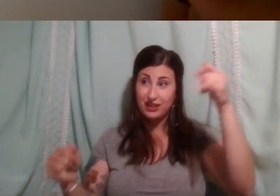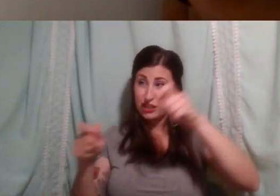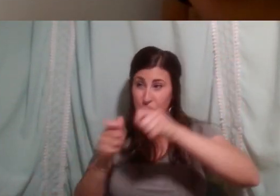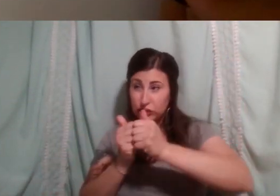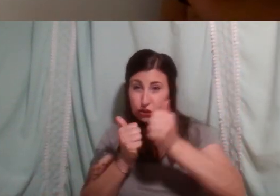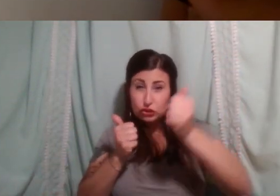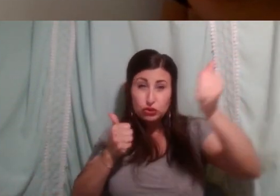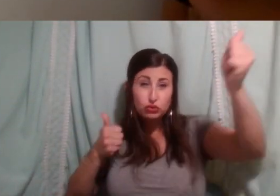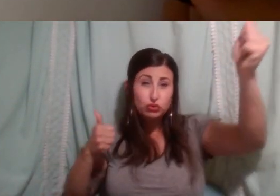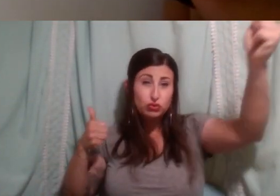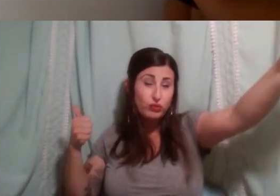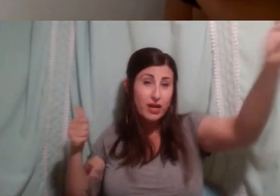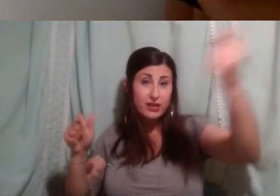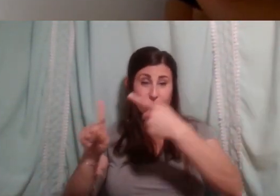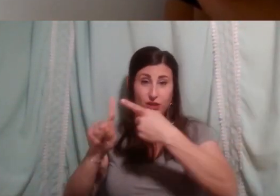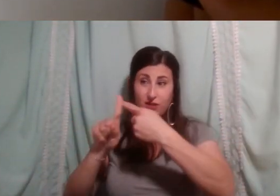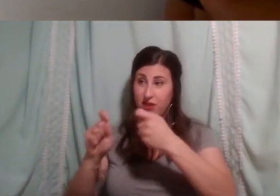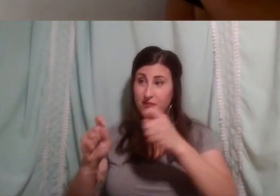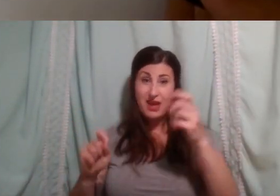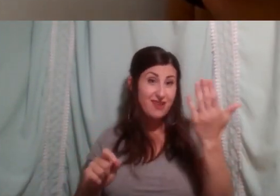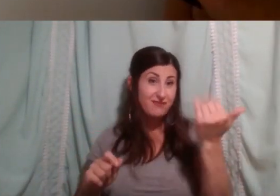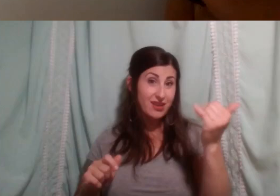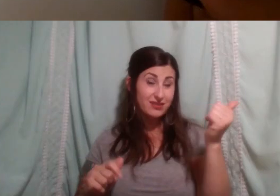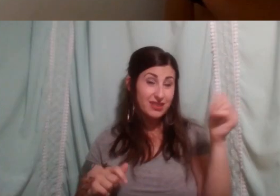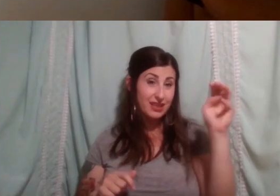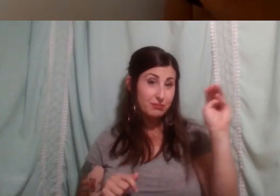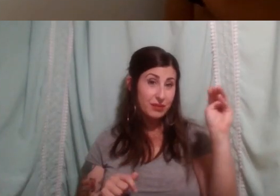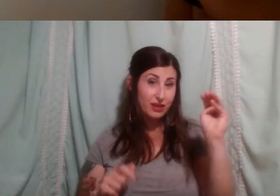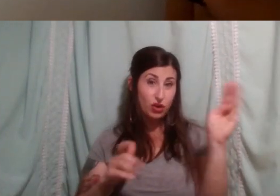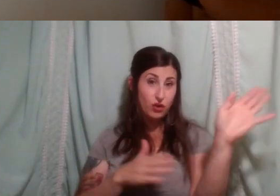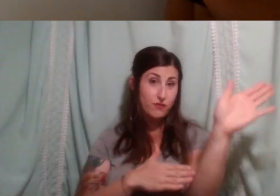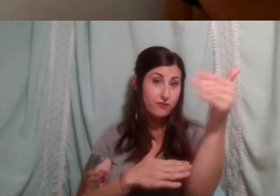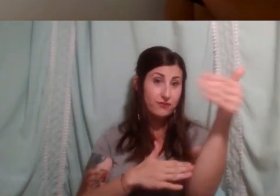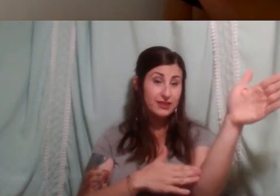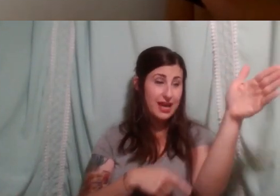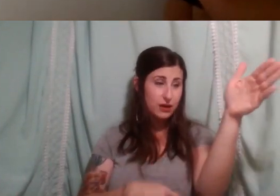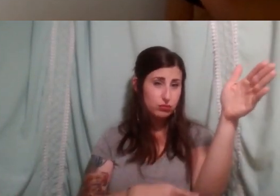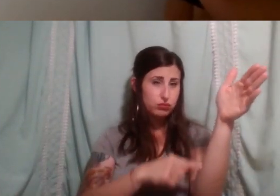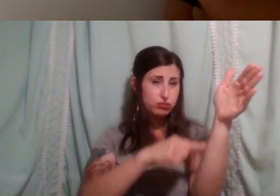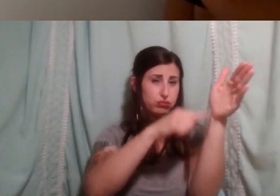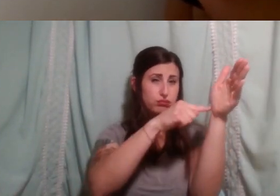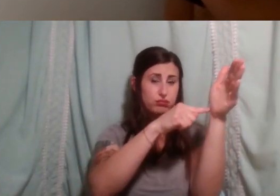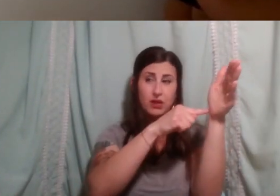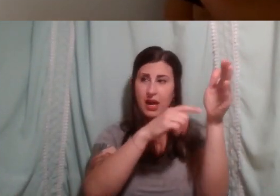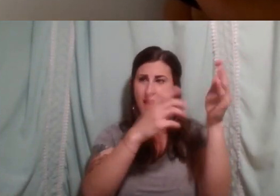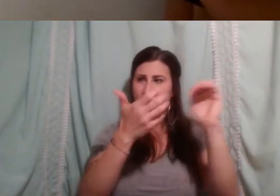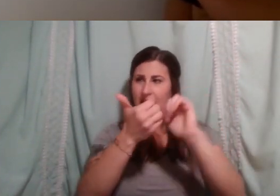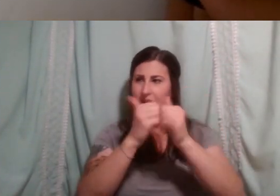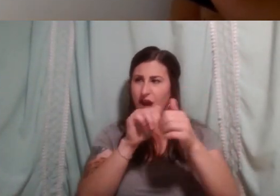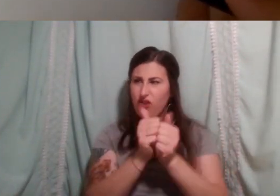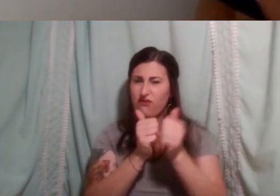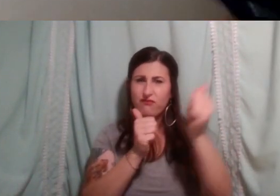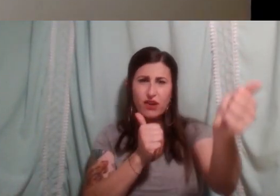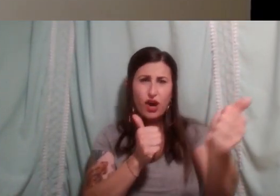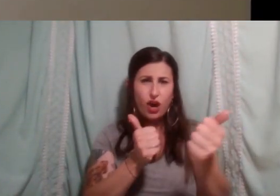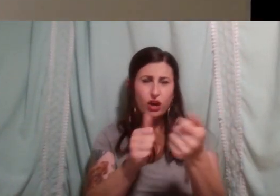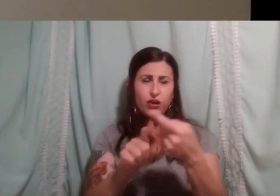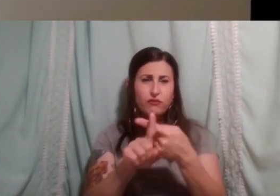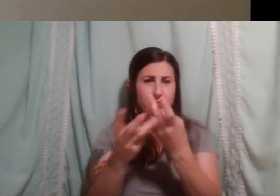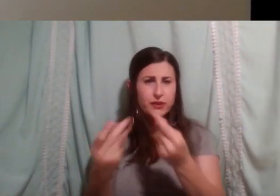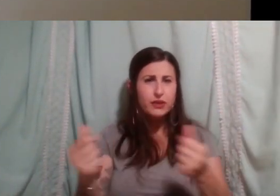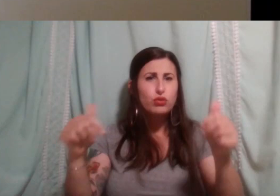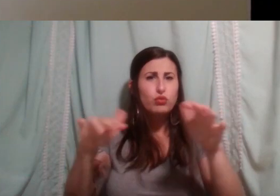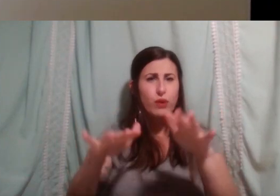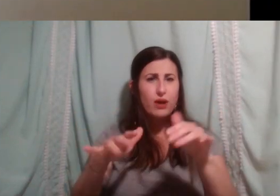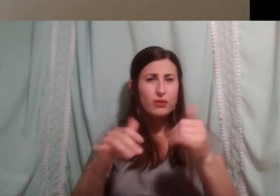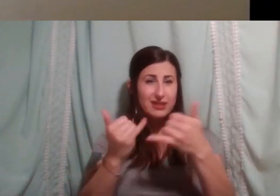of a 15-meter flagpole to the ground. How far is the base of the flagpole from the end of the piece of the string? Draw a picture